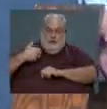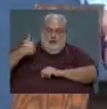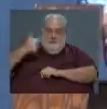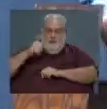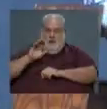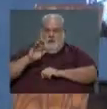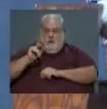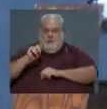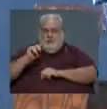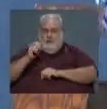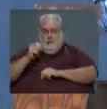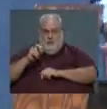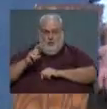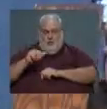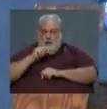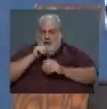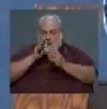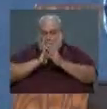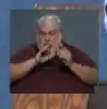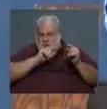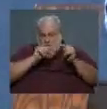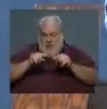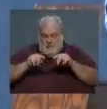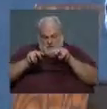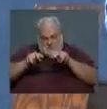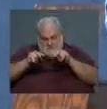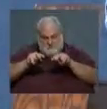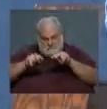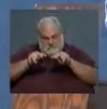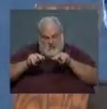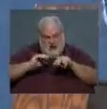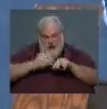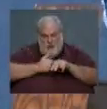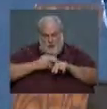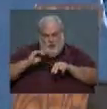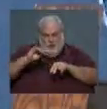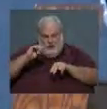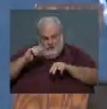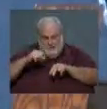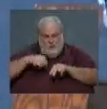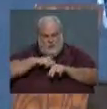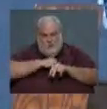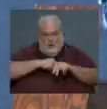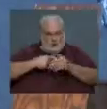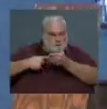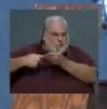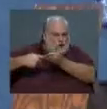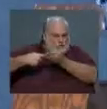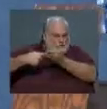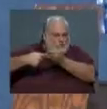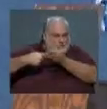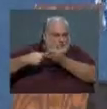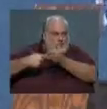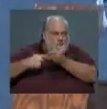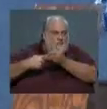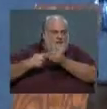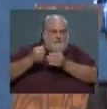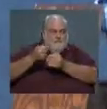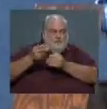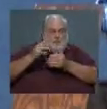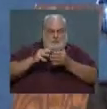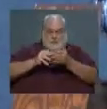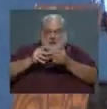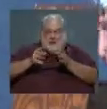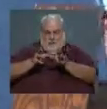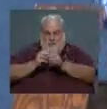going to ask the city to come in and police our units, we are going to also talk to him. And I actually have a couple of meetings scheduled